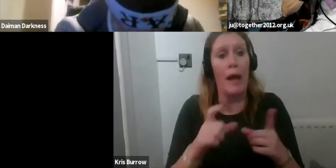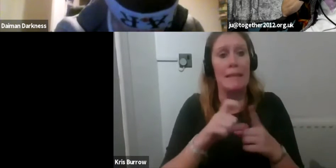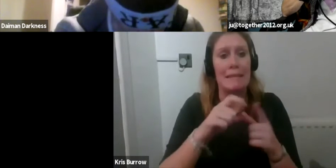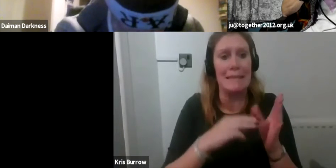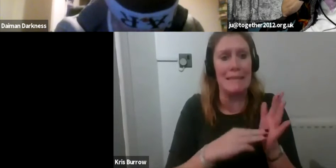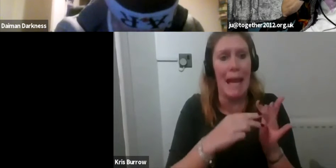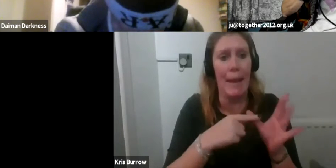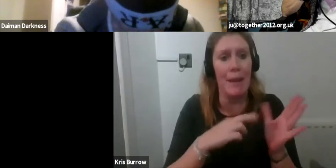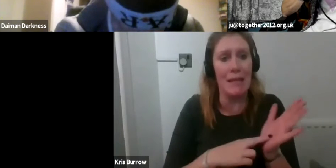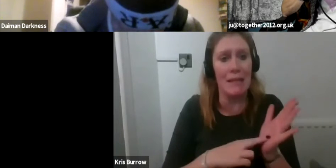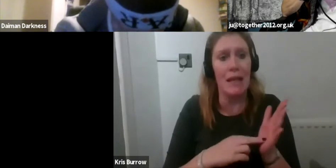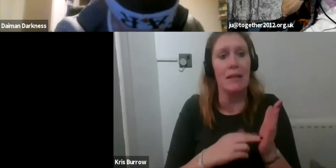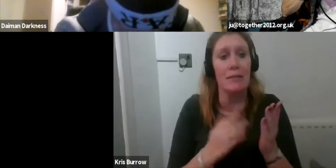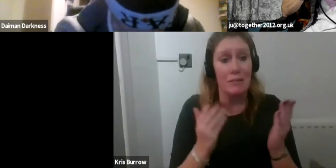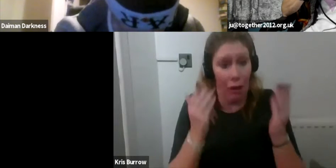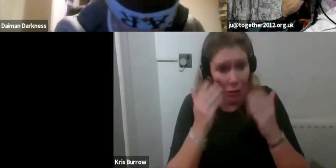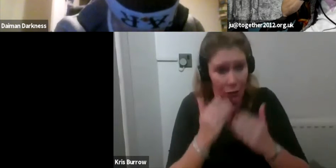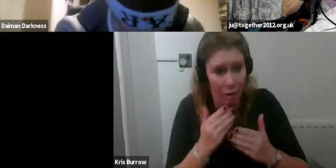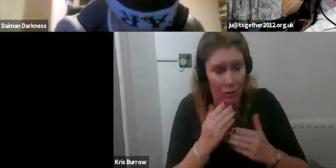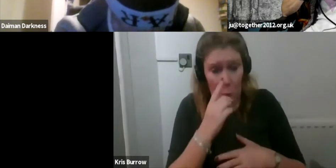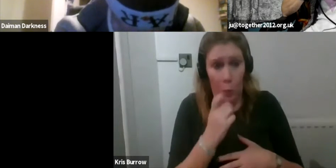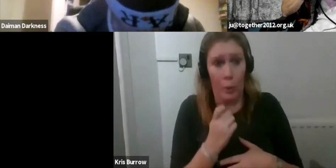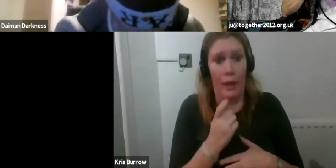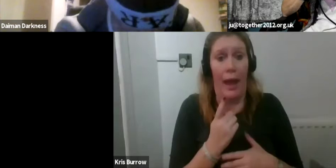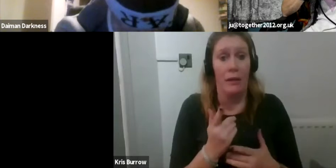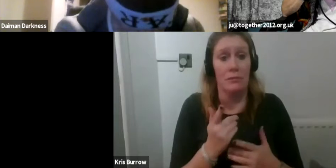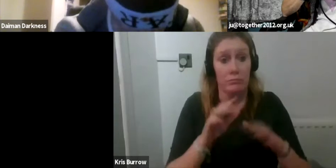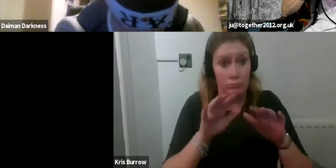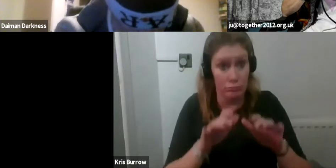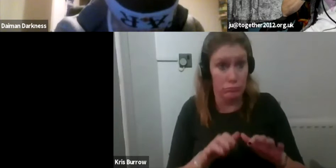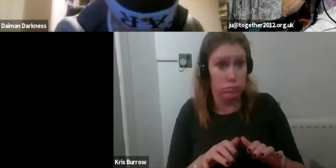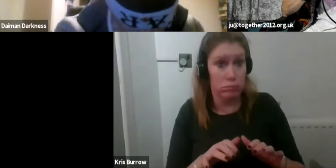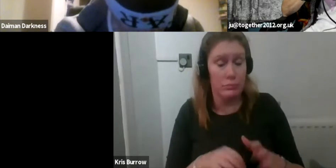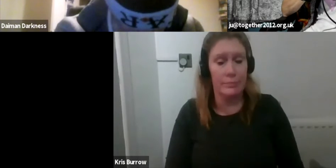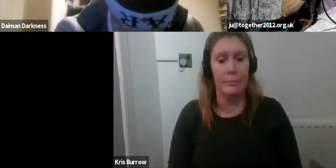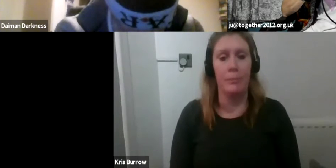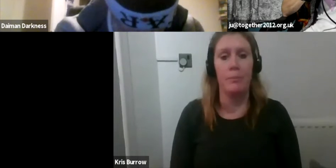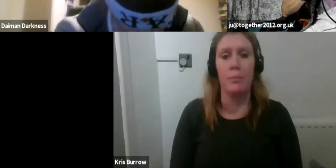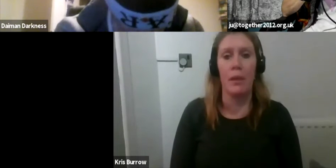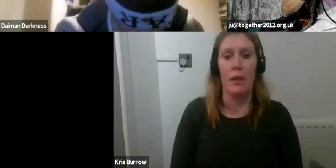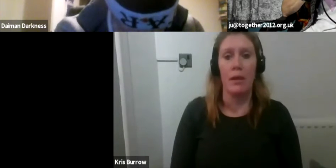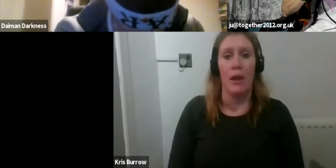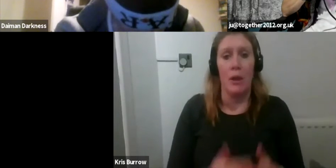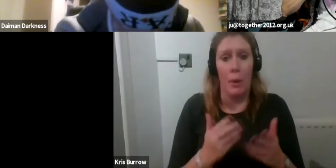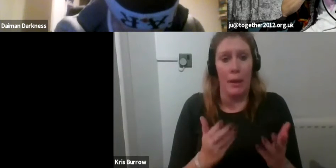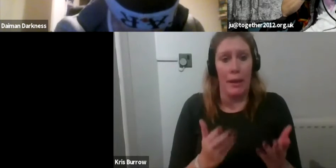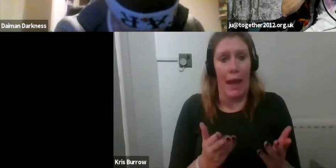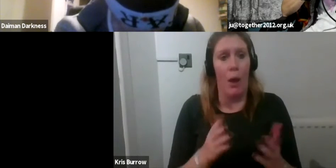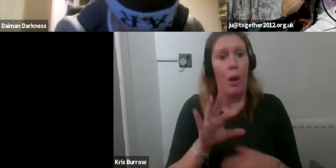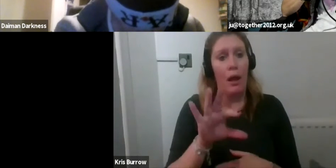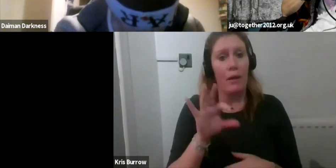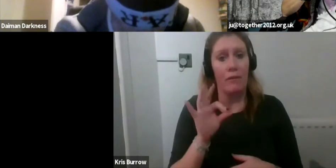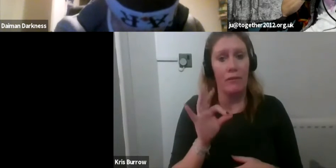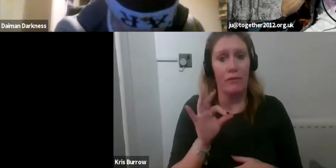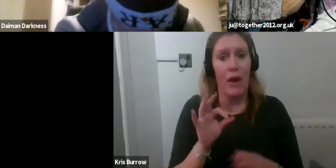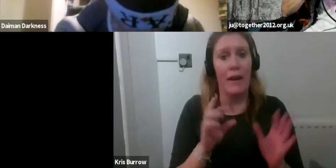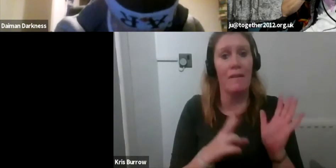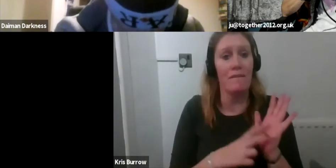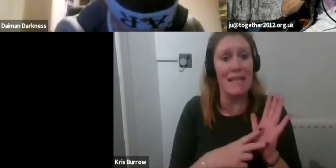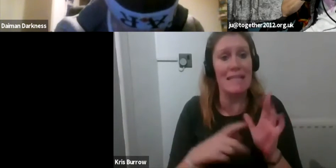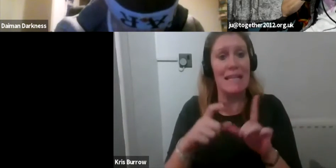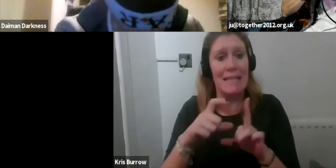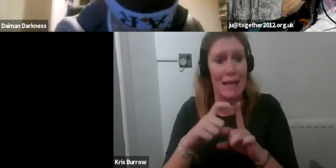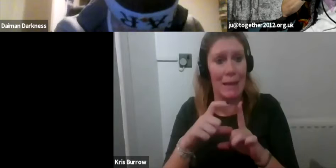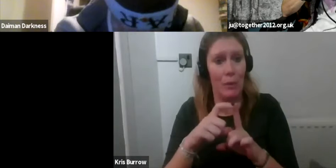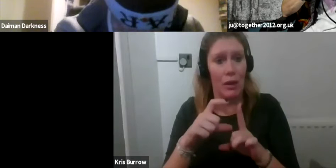chat box. But now I'm going to invite Damien and Vince, with the assistance of Josh Surgener,